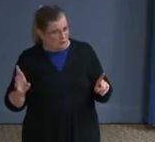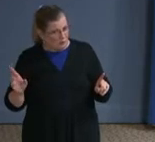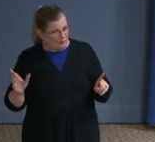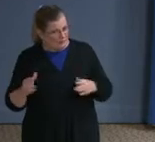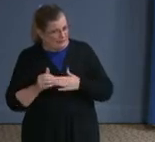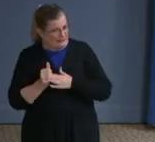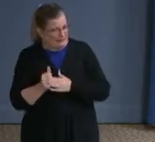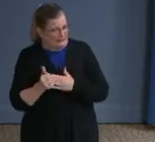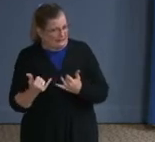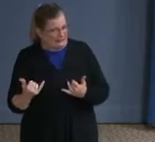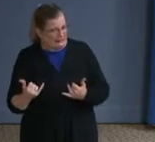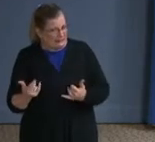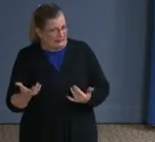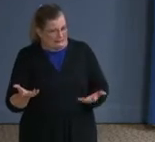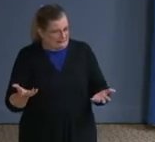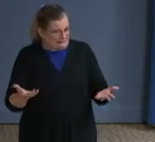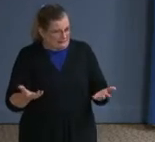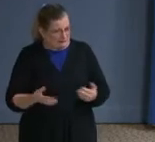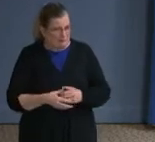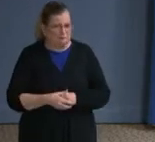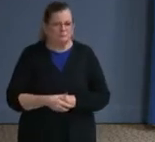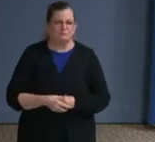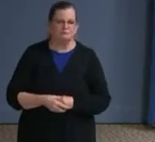regard. Now